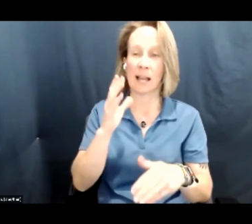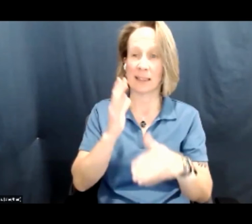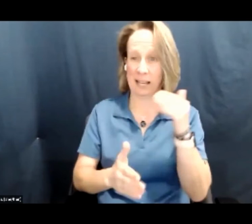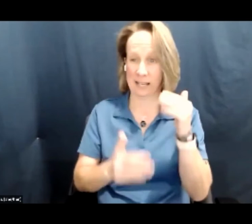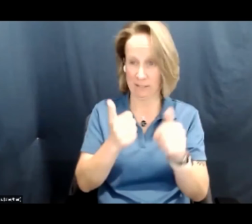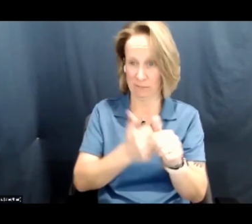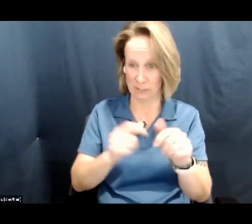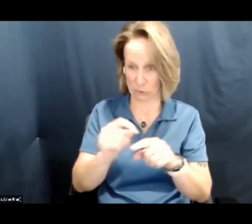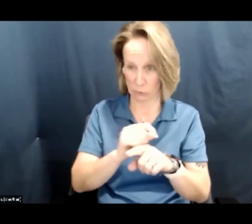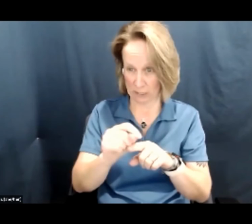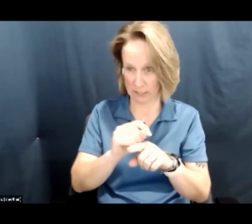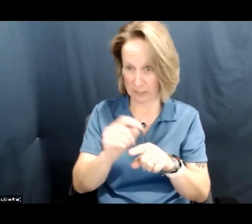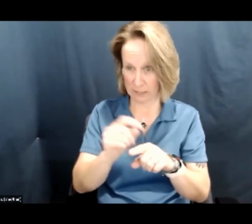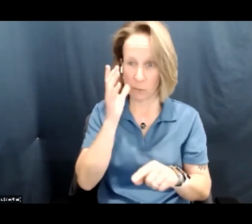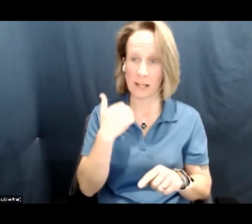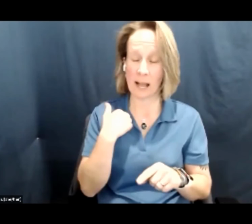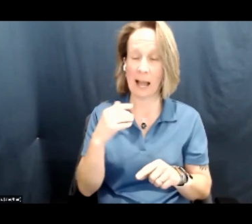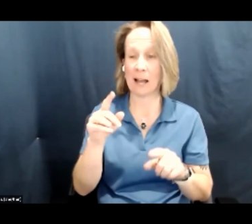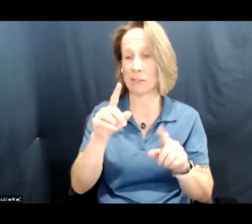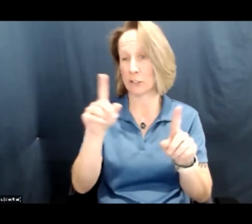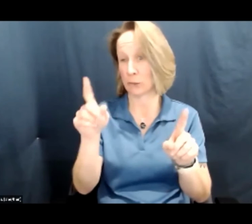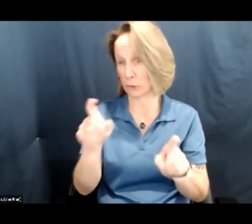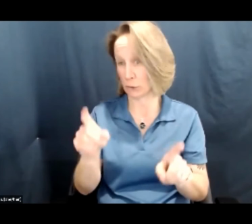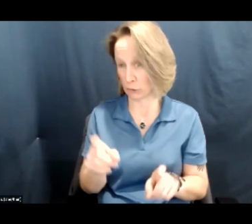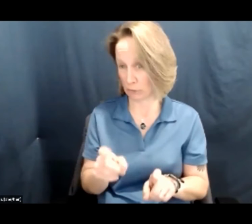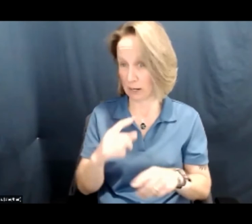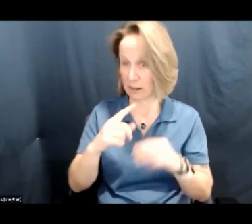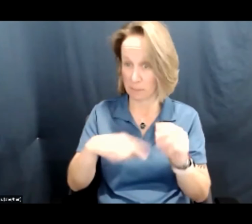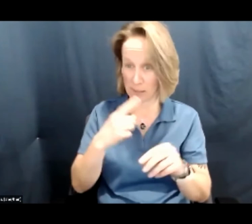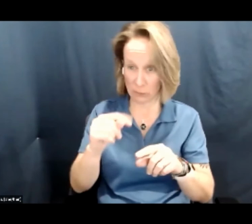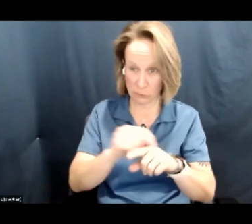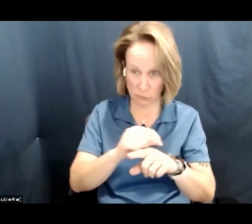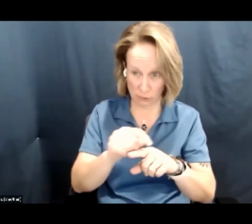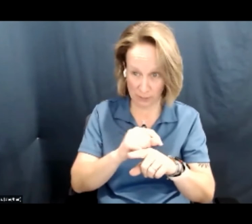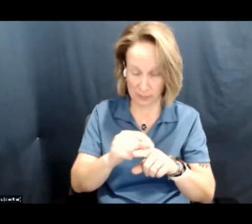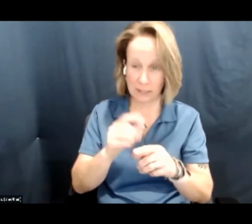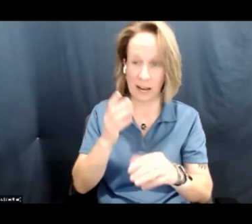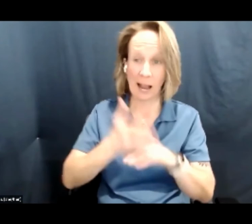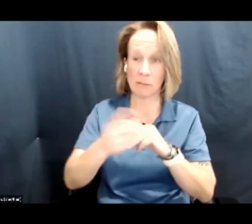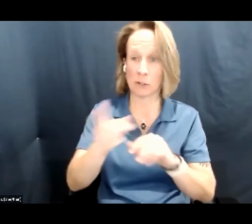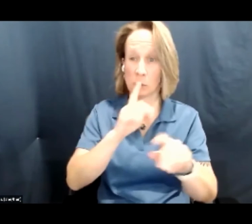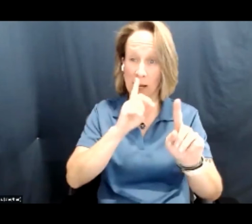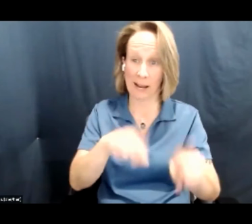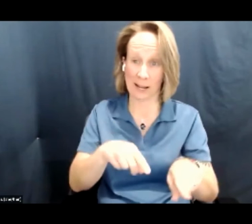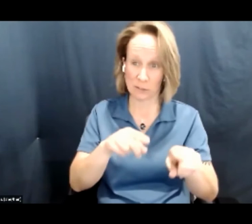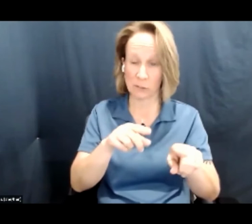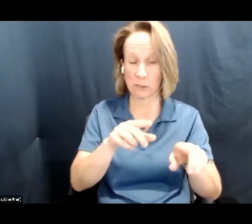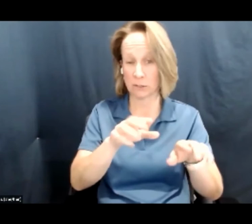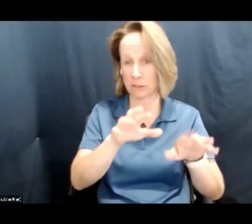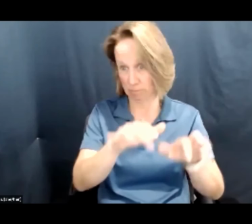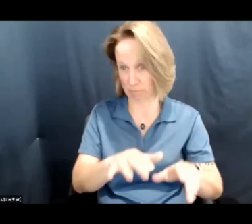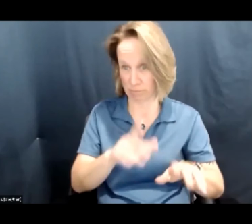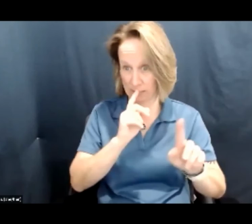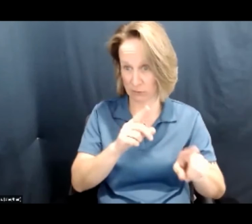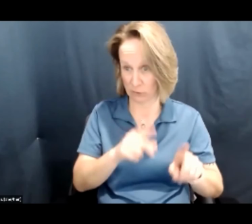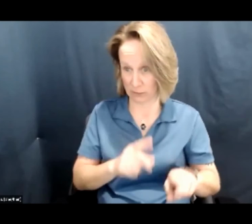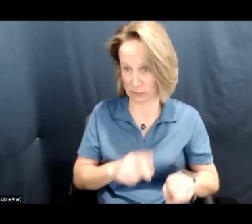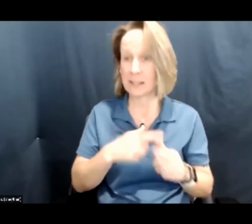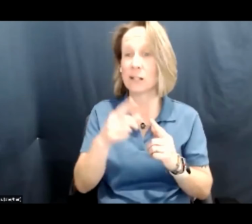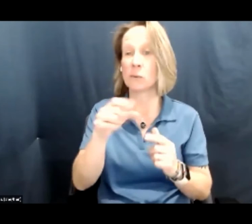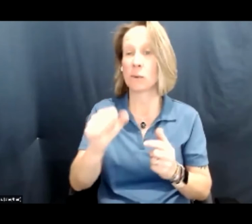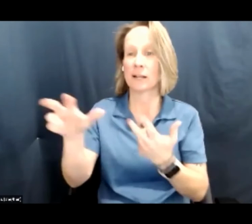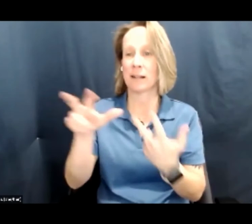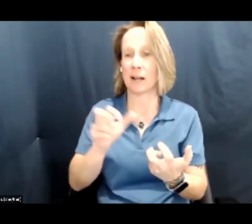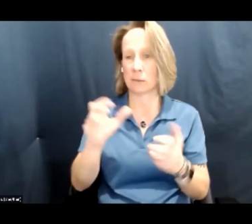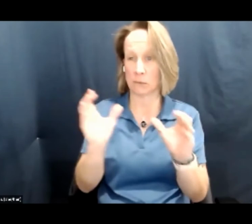there will be a survey about the training. Once you complete the survey, you'll be able to download your certificate, and you'll also be able to download